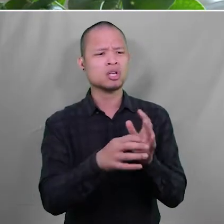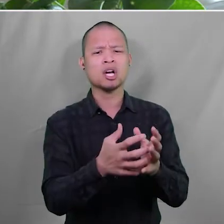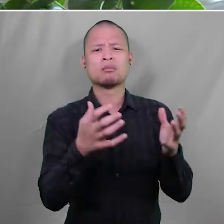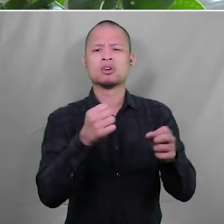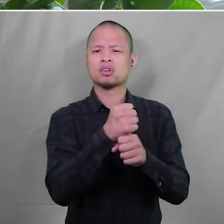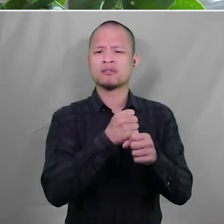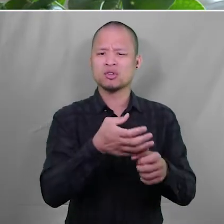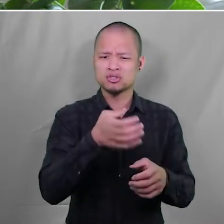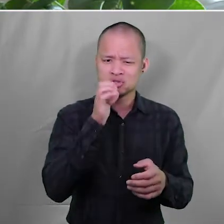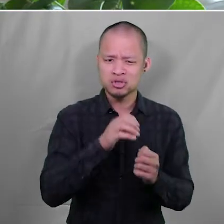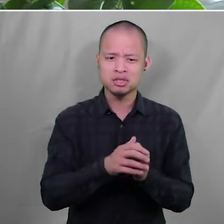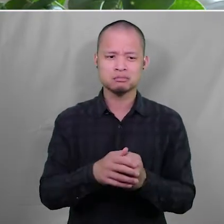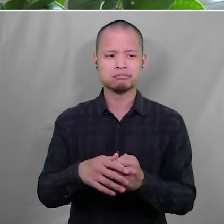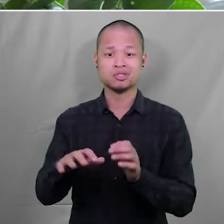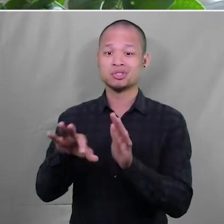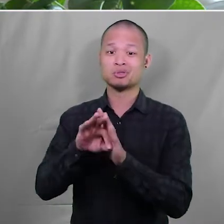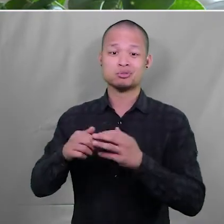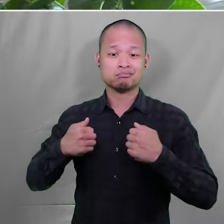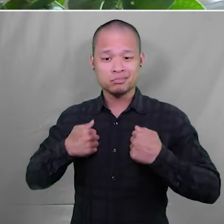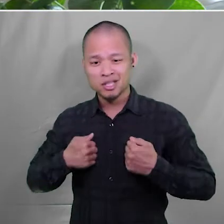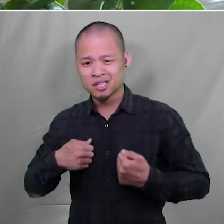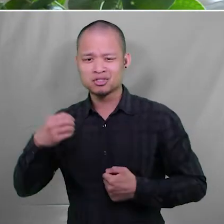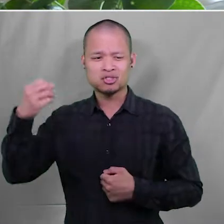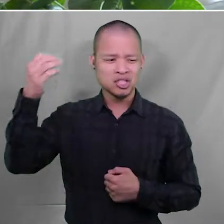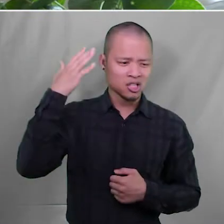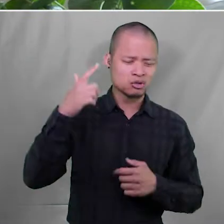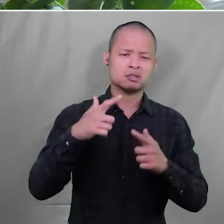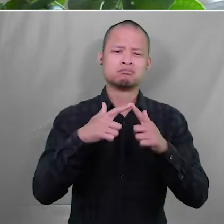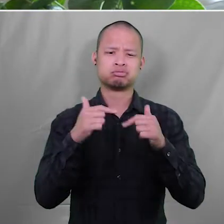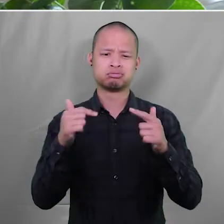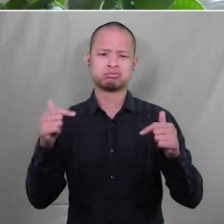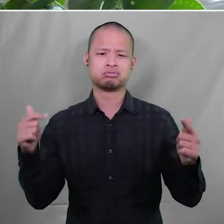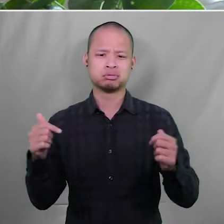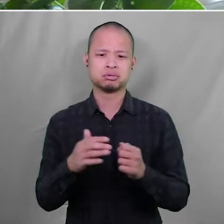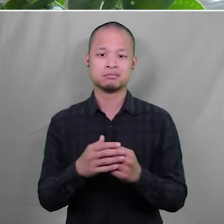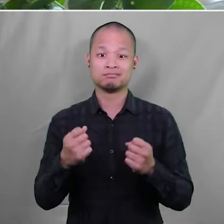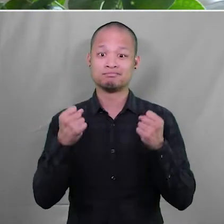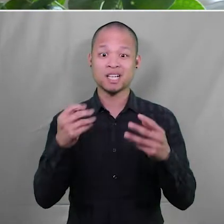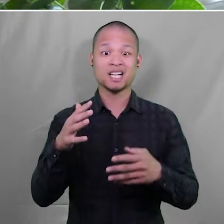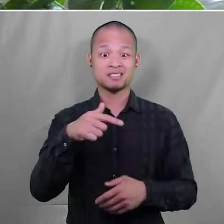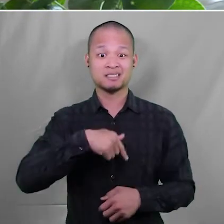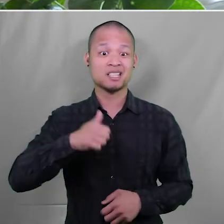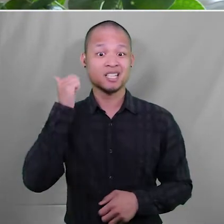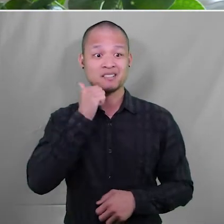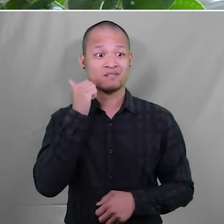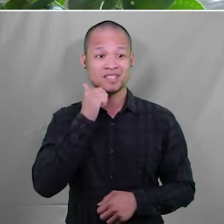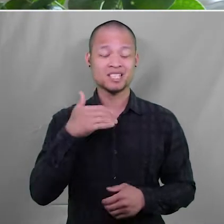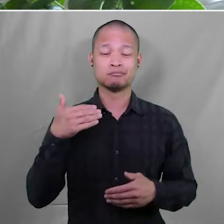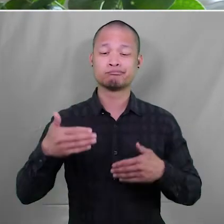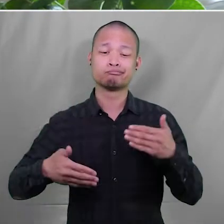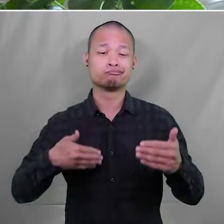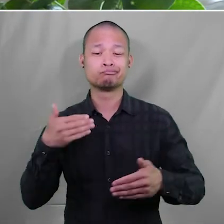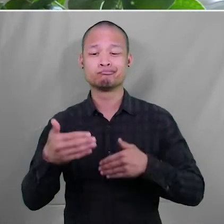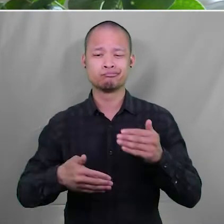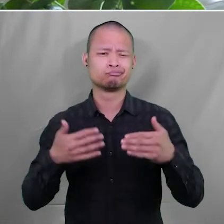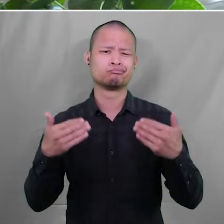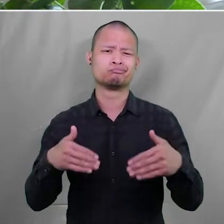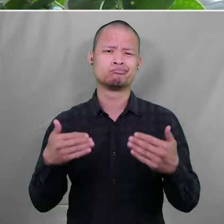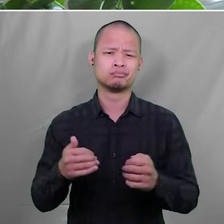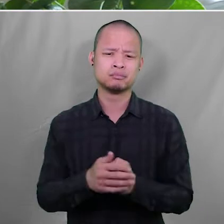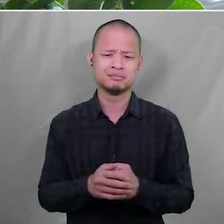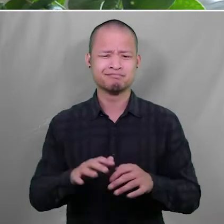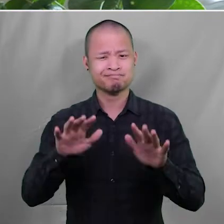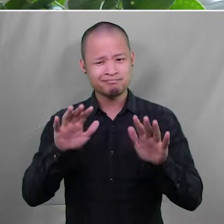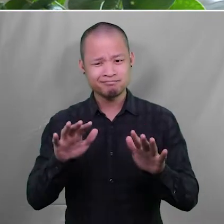drink, whether to shower or to bathe, and so on. Most of us take these day-to-day choices for granted.